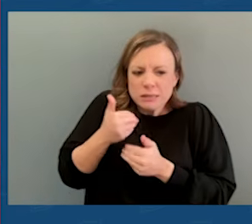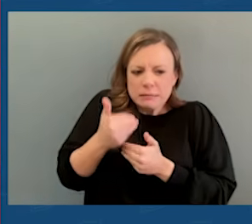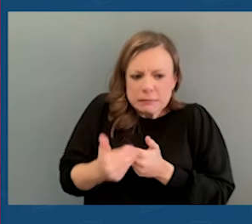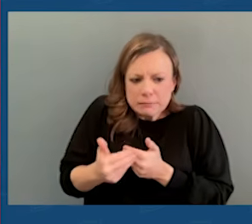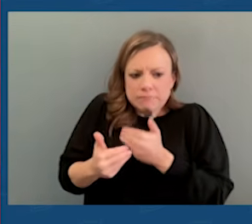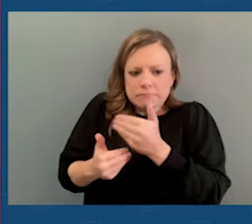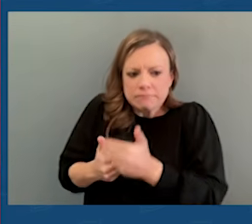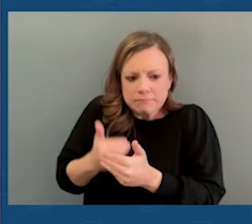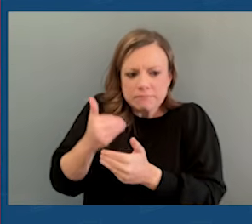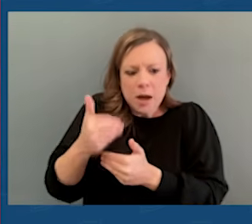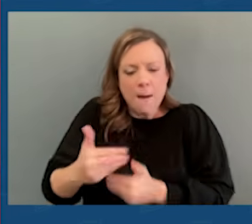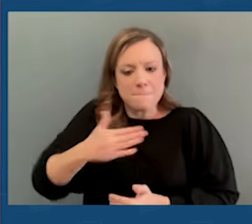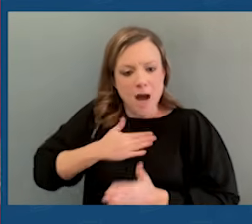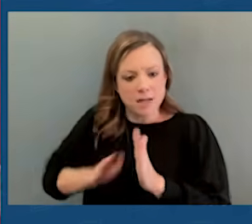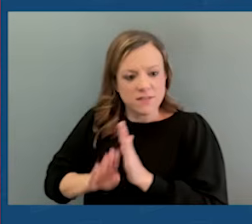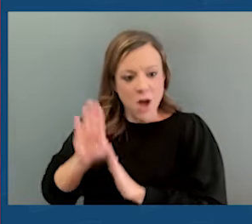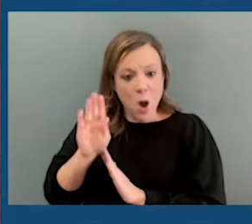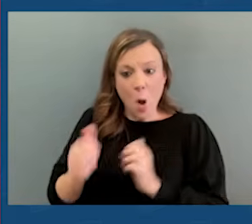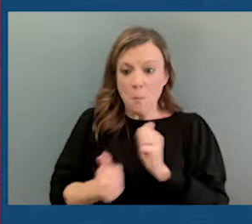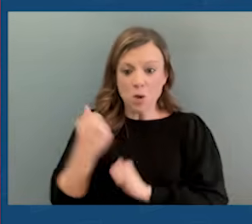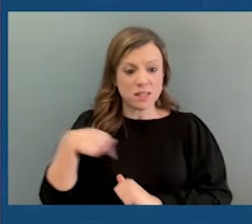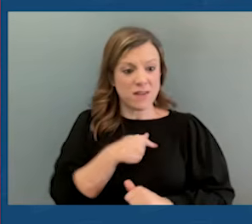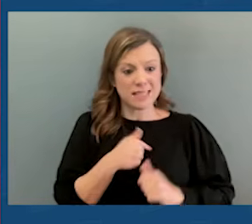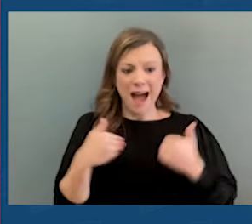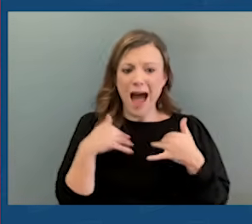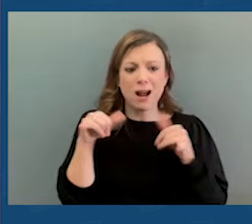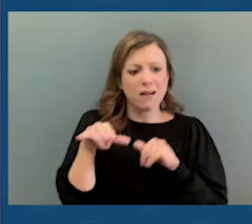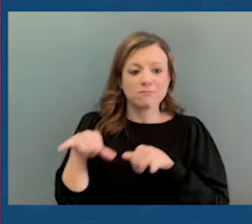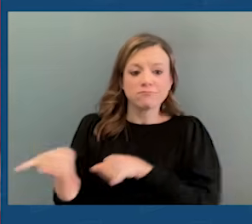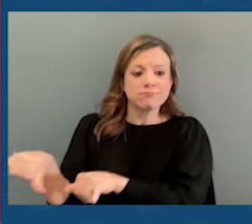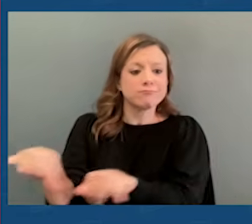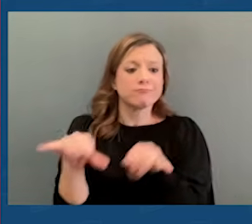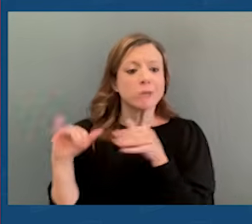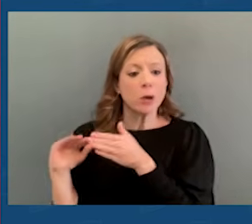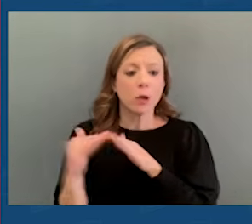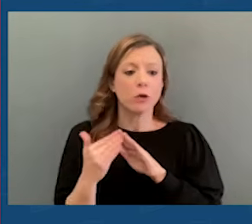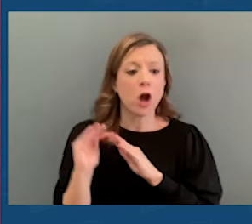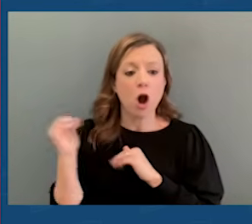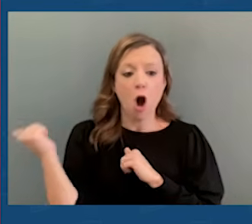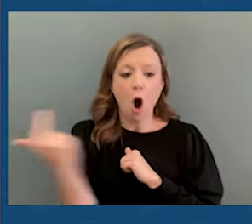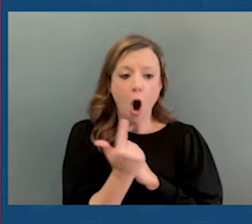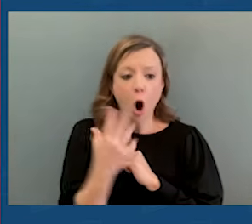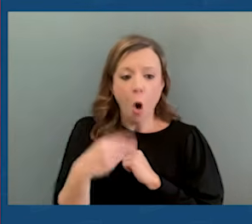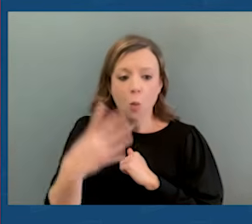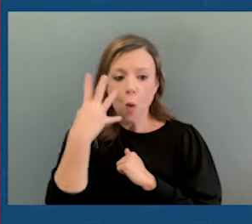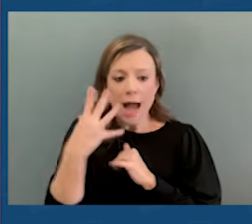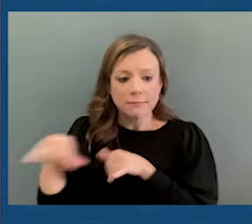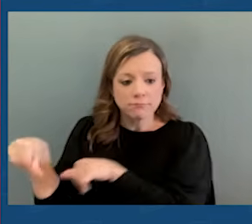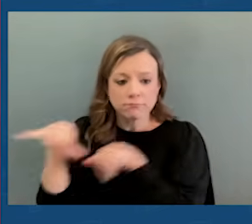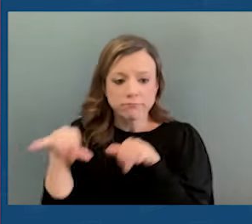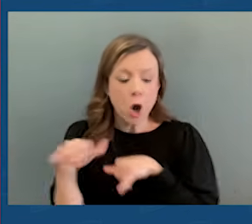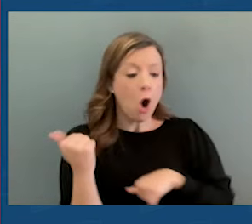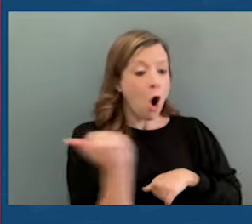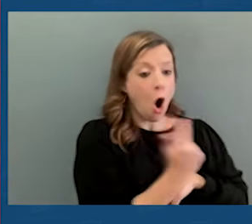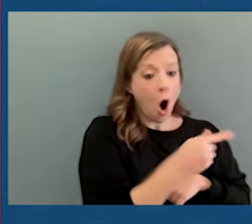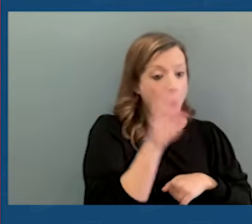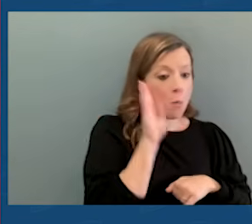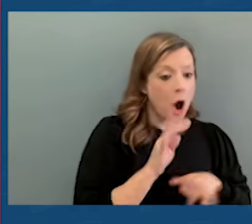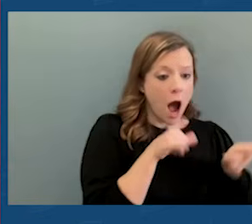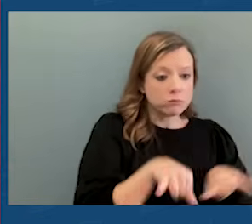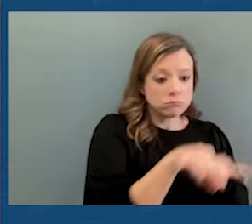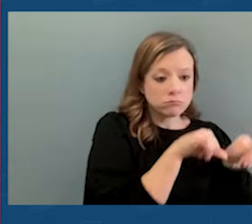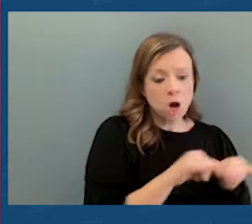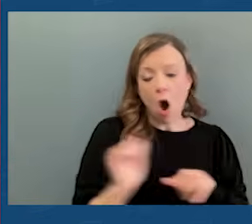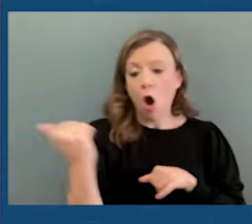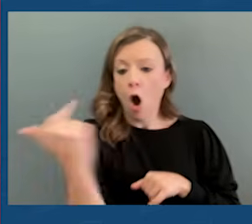homogeneous communities, all black, all brown, all Asian, all white. And sometimes it's just difficult to expand